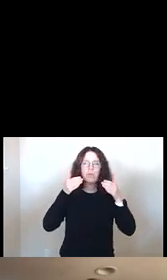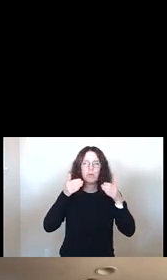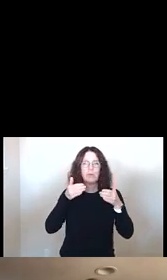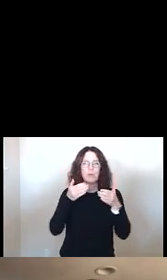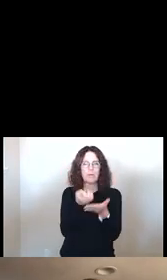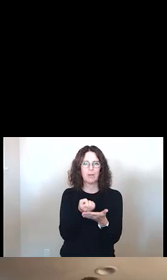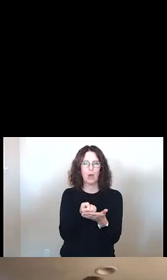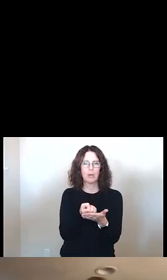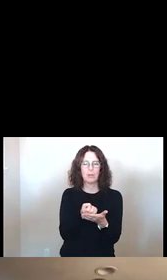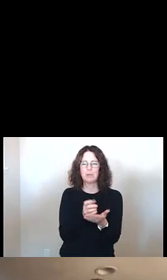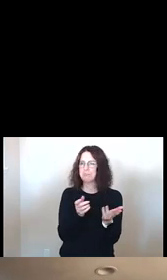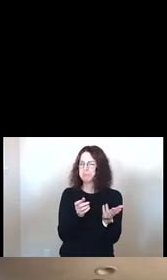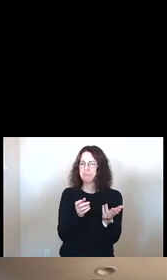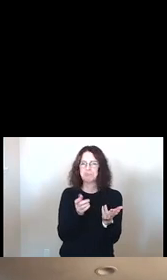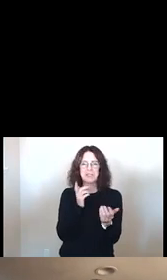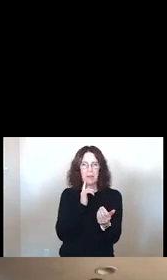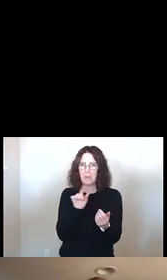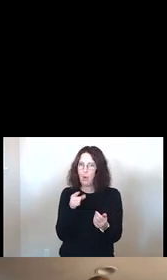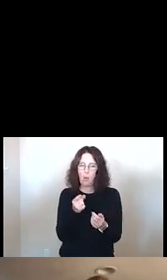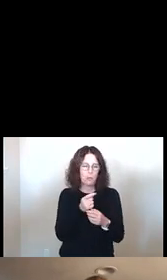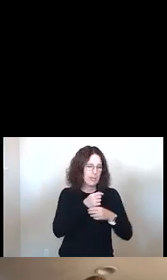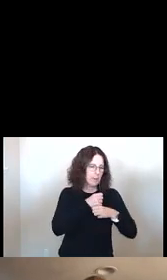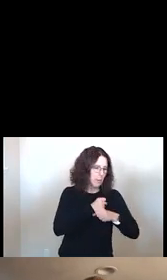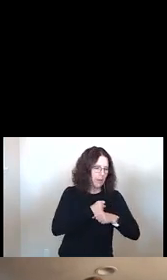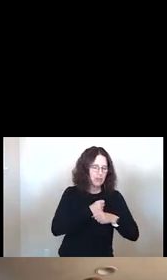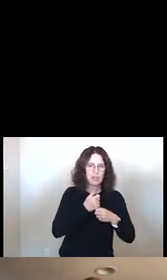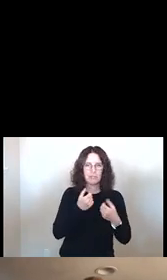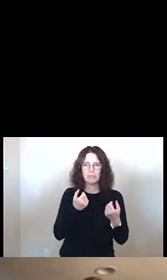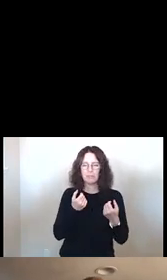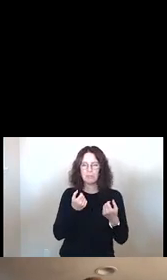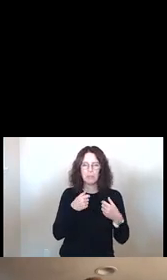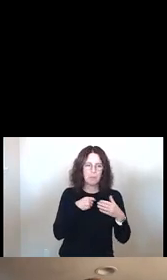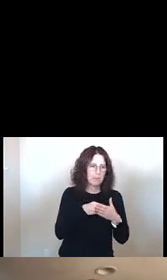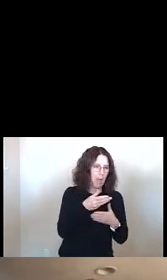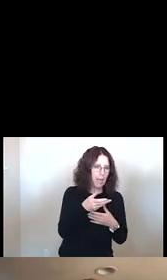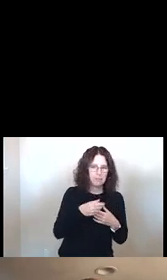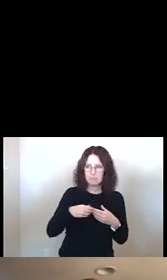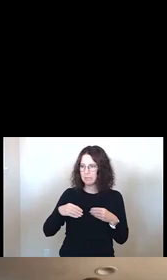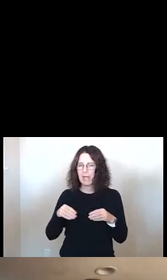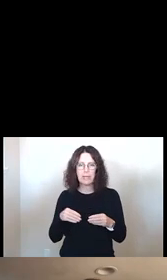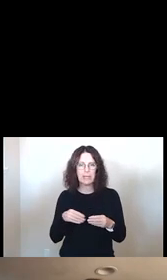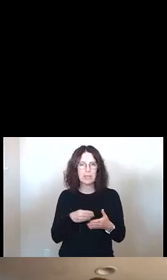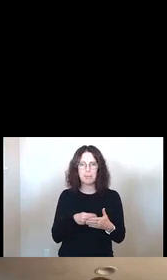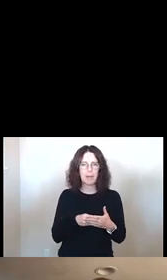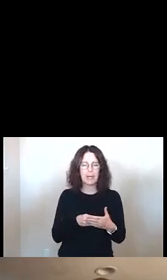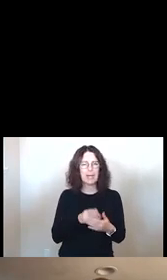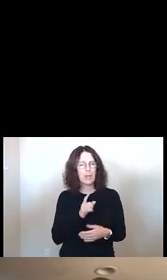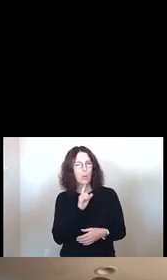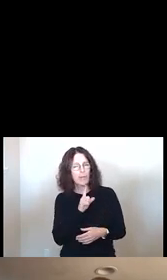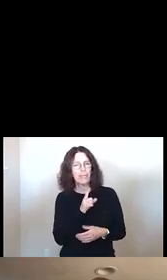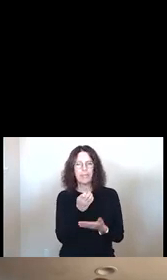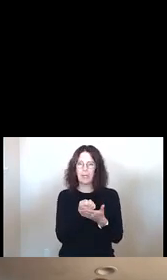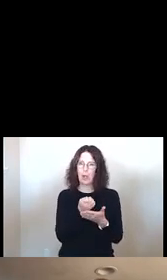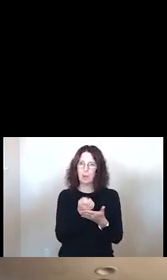about production and buying and selling things and money. Actually, economists look at different social